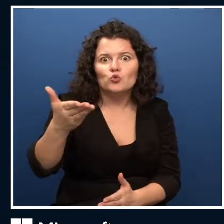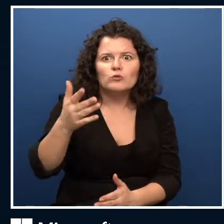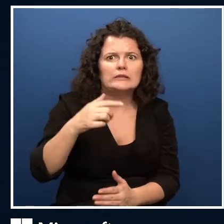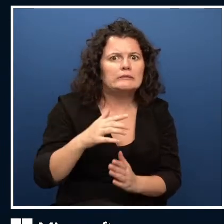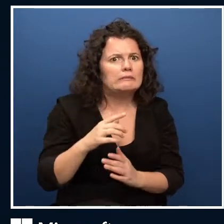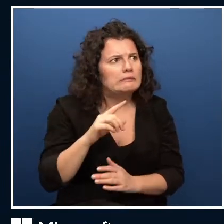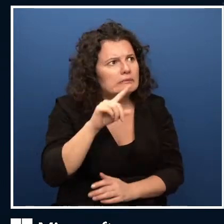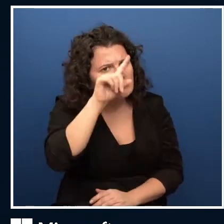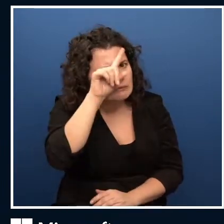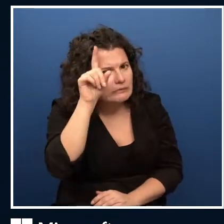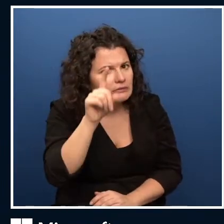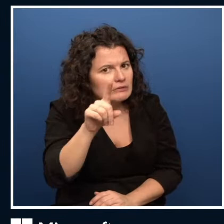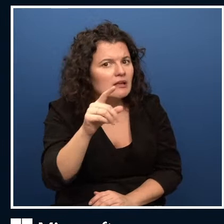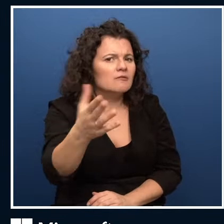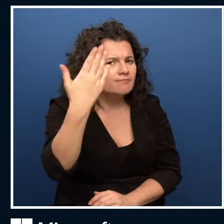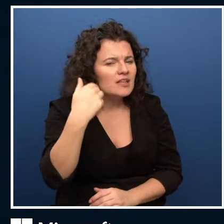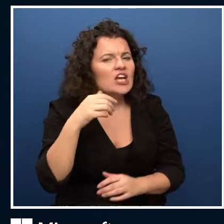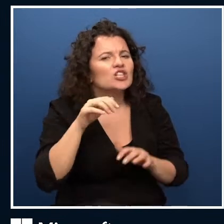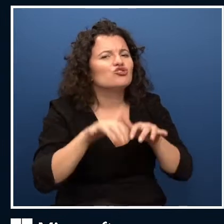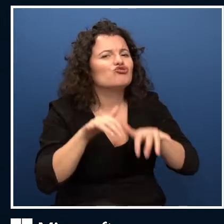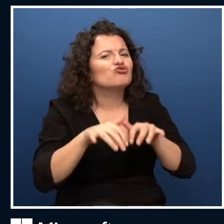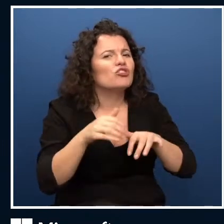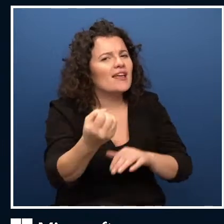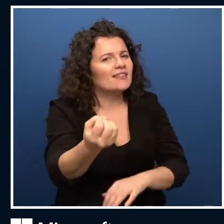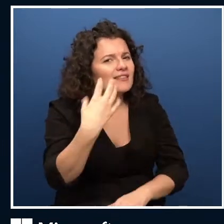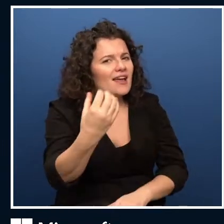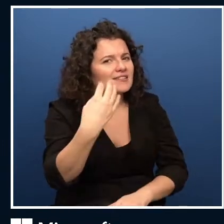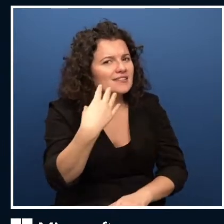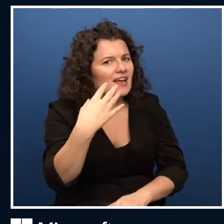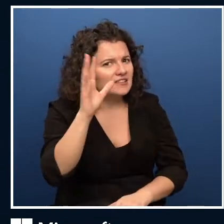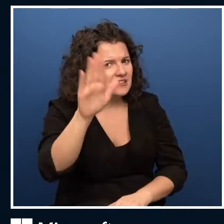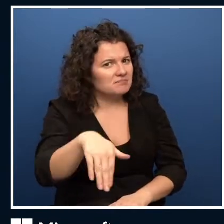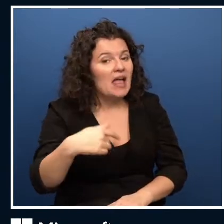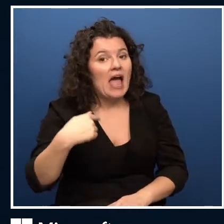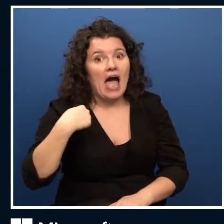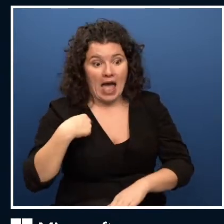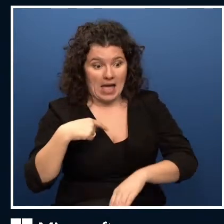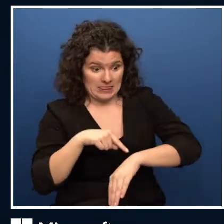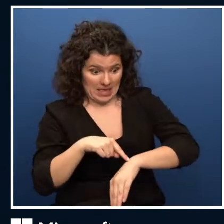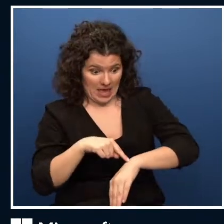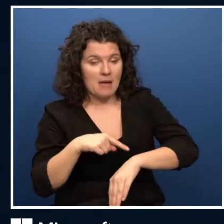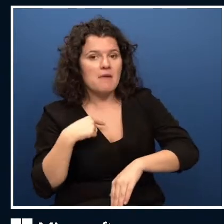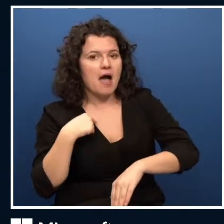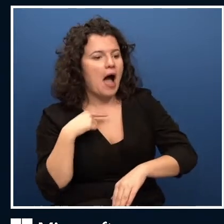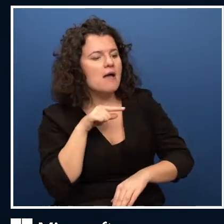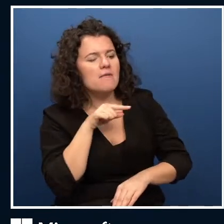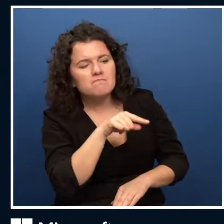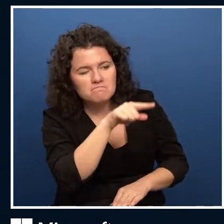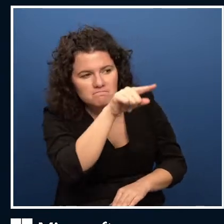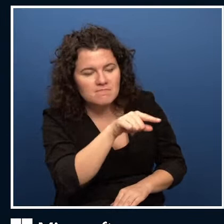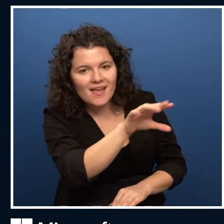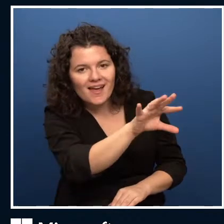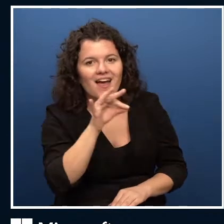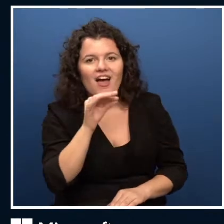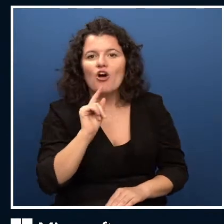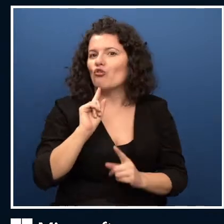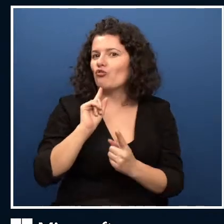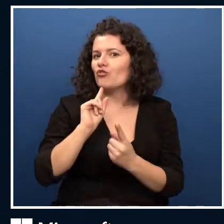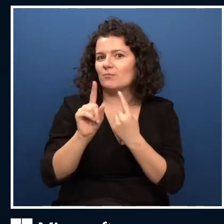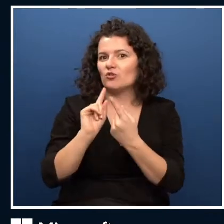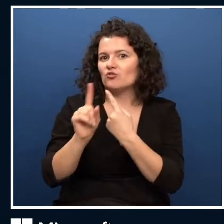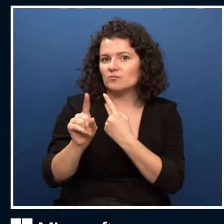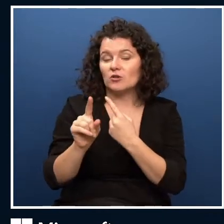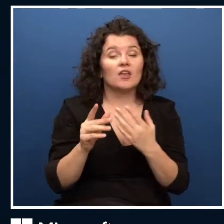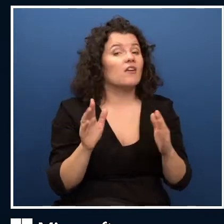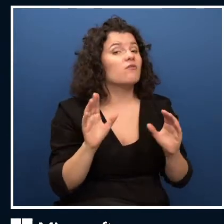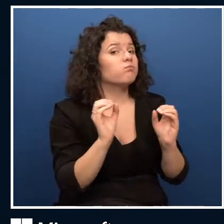them in the chat. And I'll try to take questions if I have enough time at the end. If not, I'll try to answer them in the chat